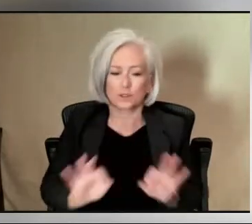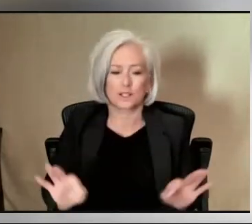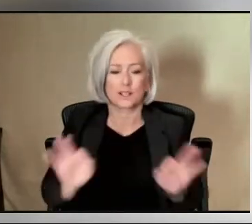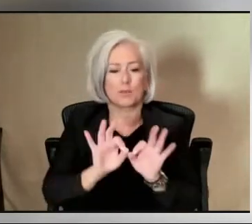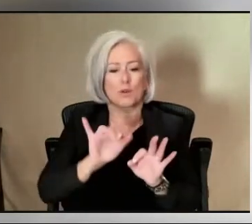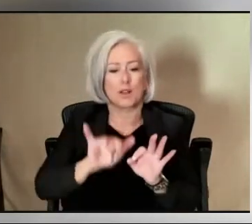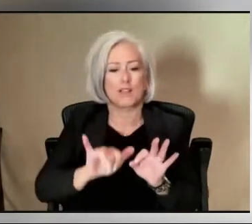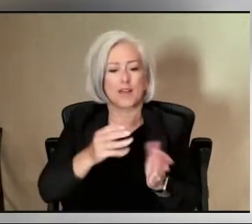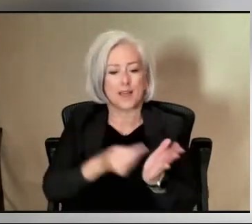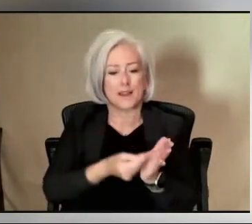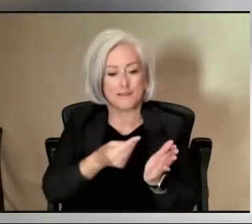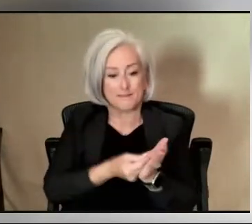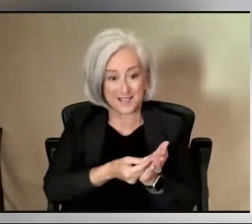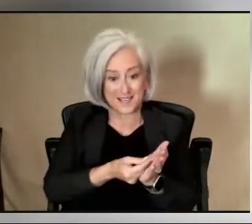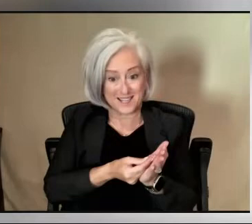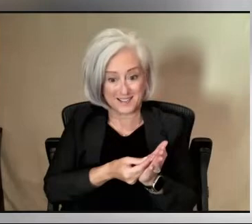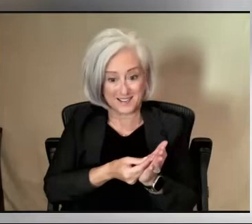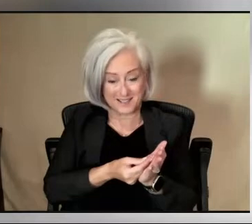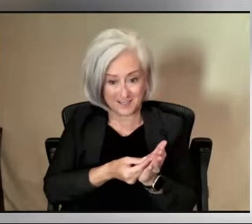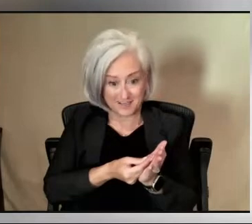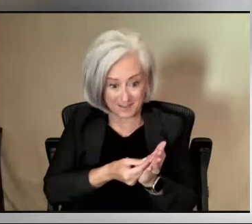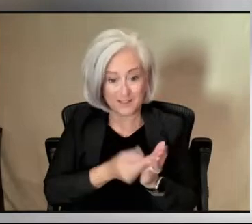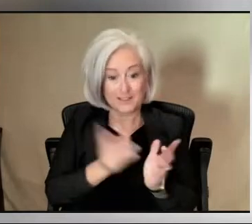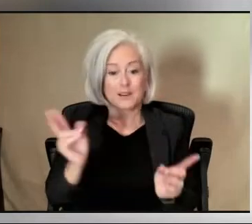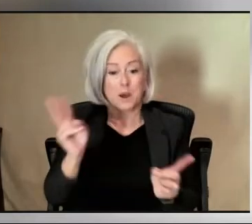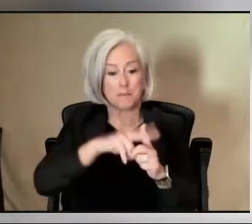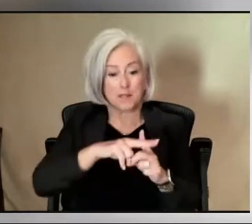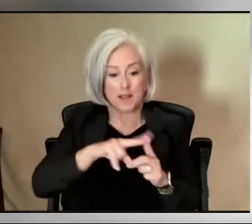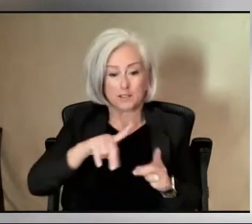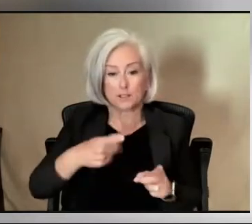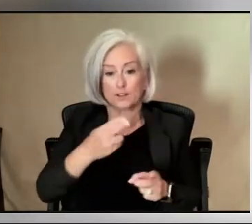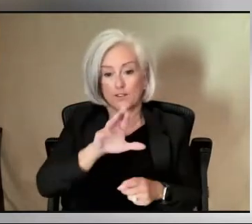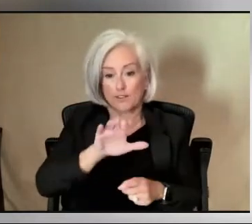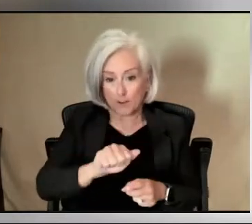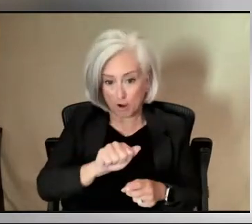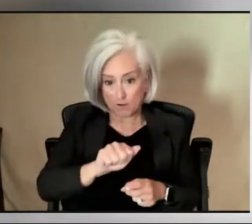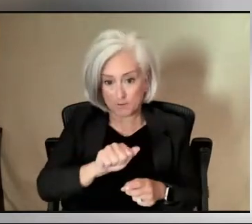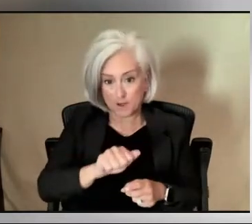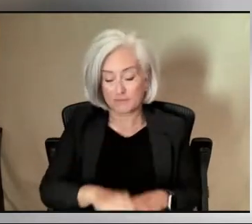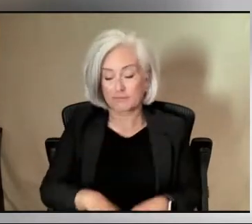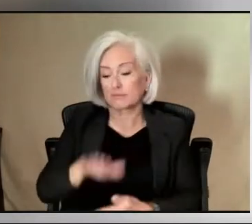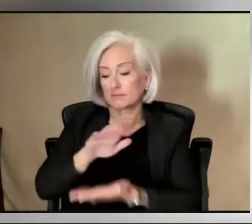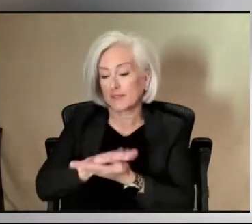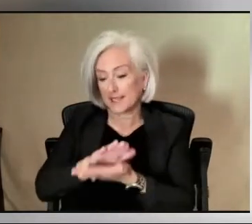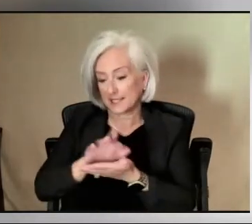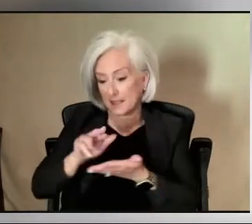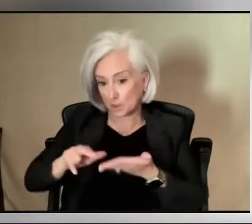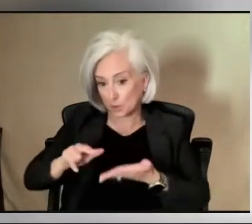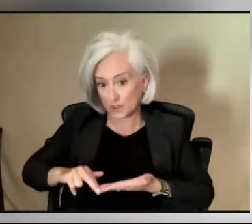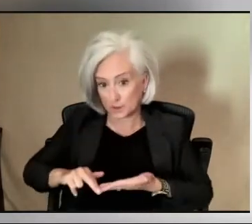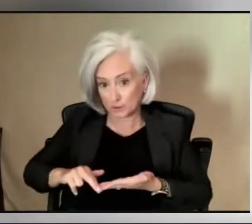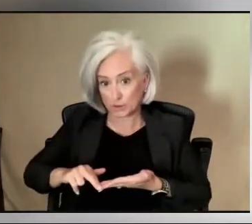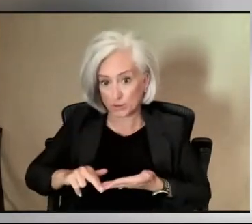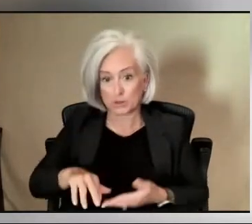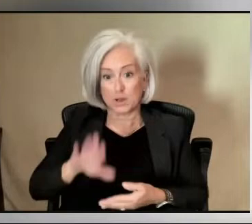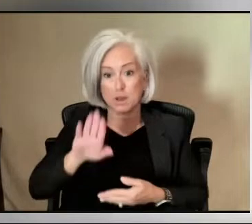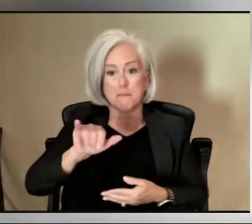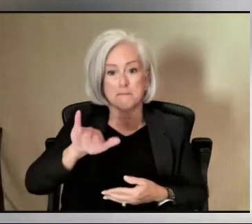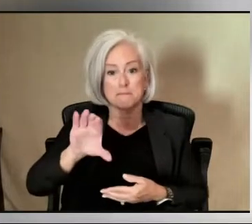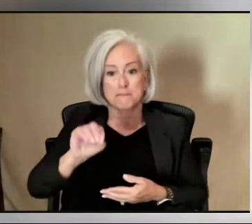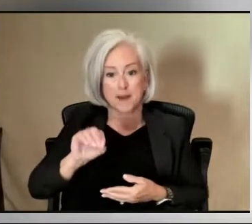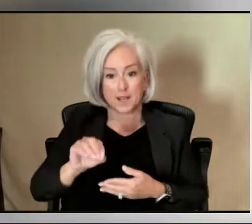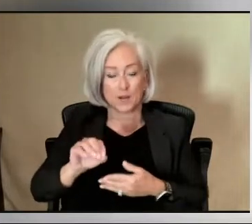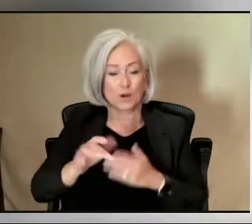funding go to pharma, to academic researchers, to biotech. That's where we